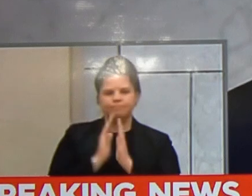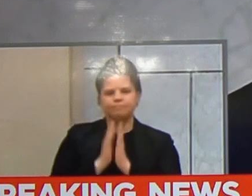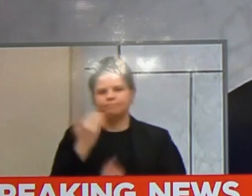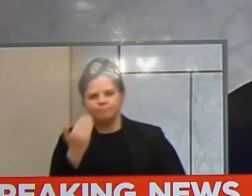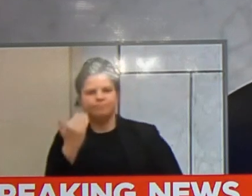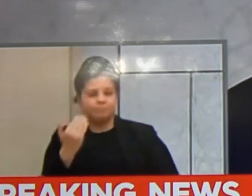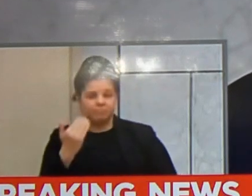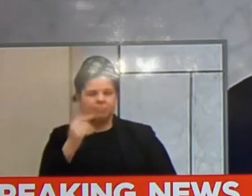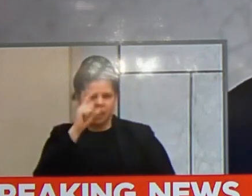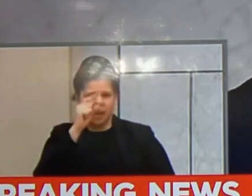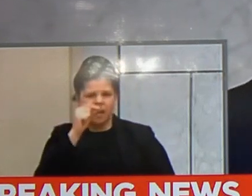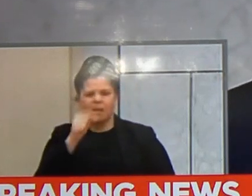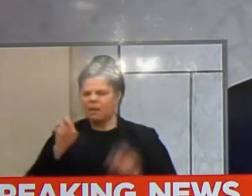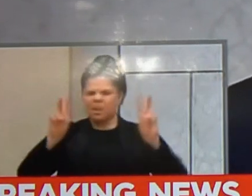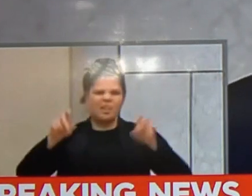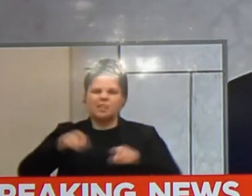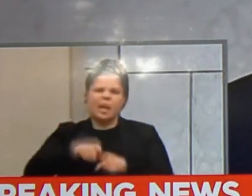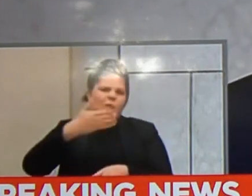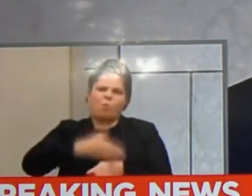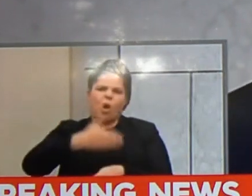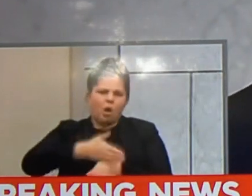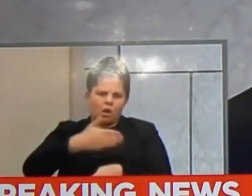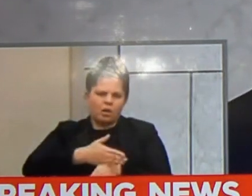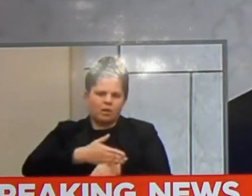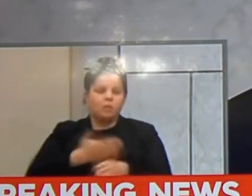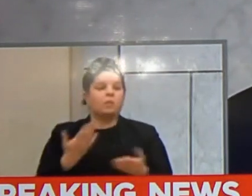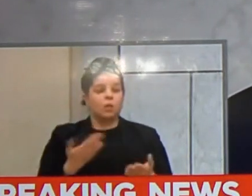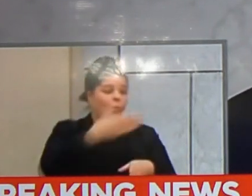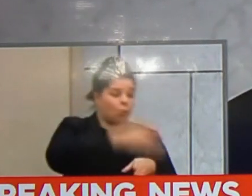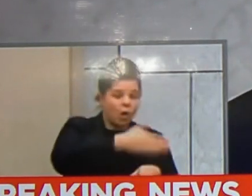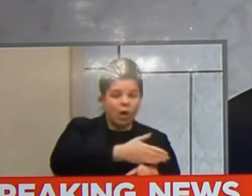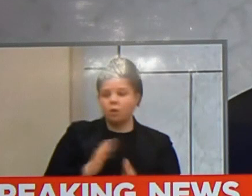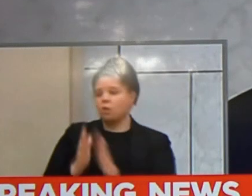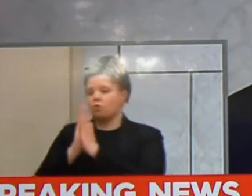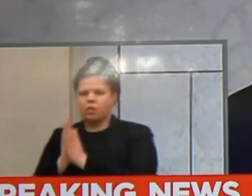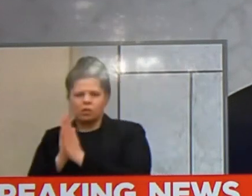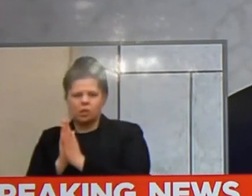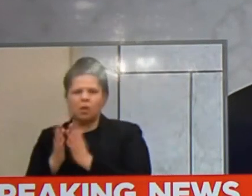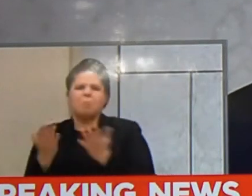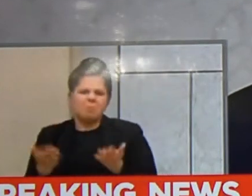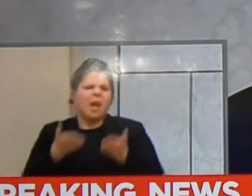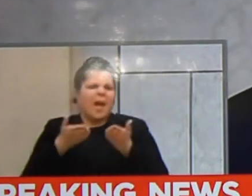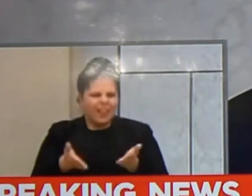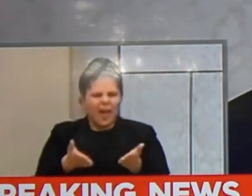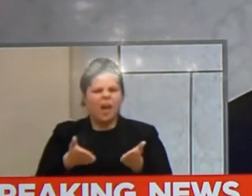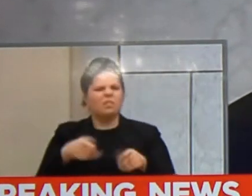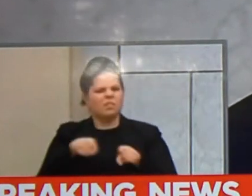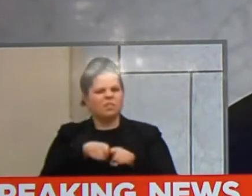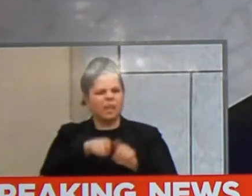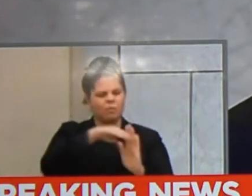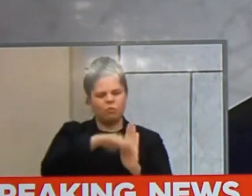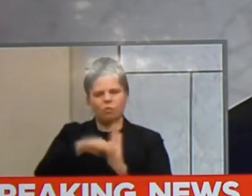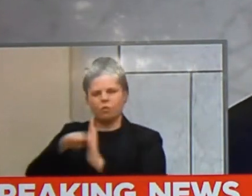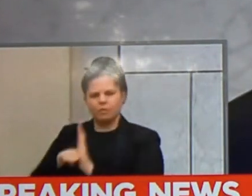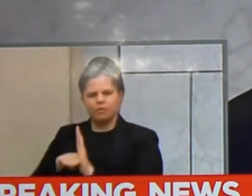in presenting the service, conducting the service, will apply as they do in other places of work. That means, particularly for